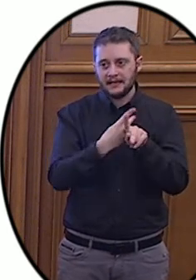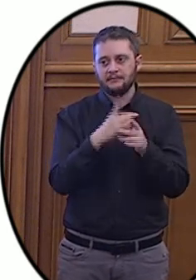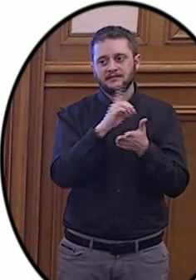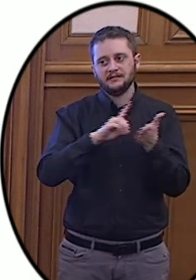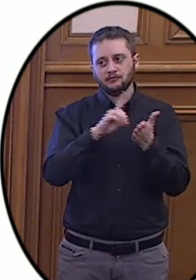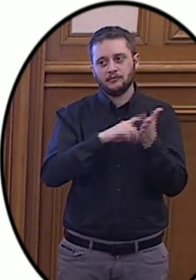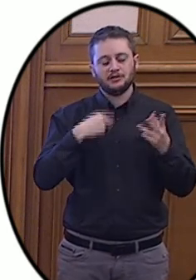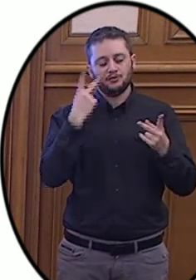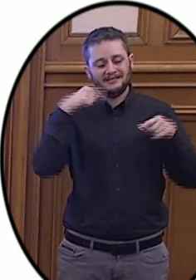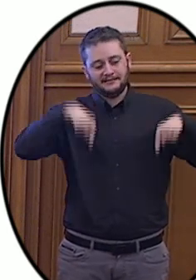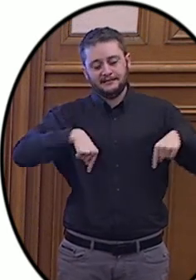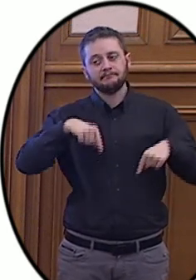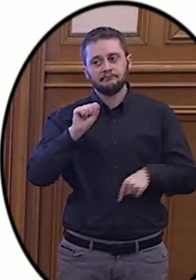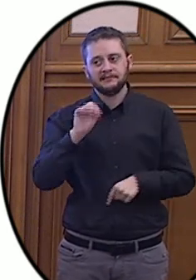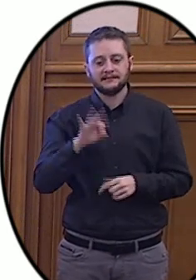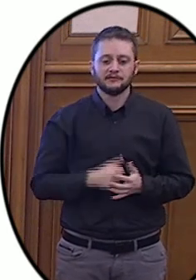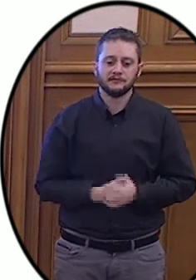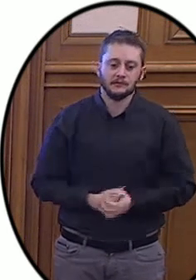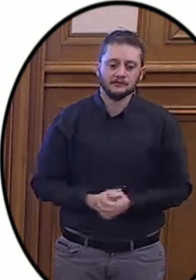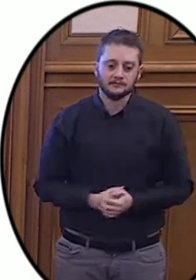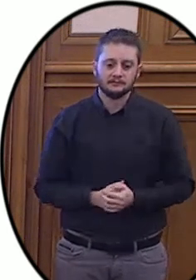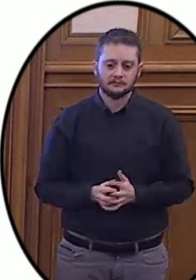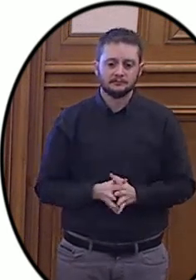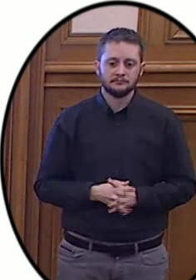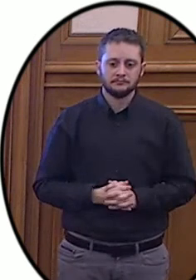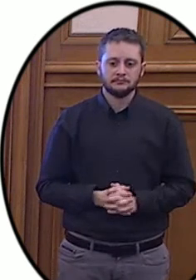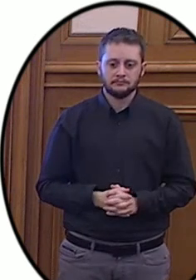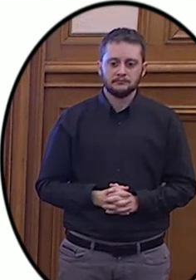local process.